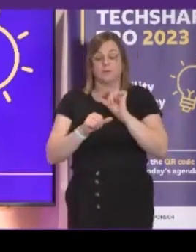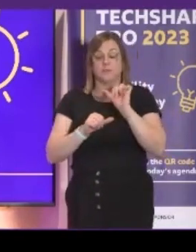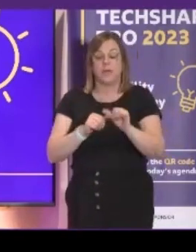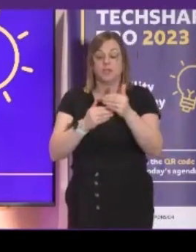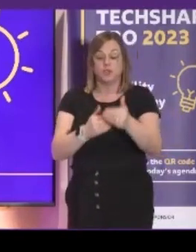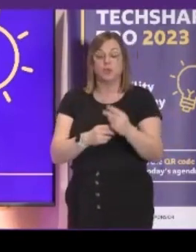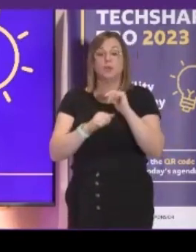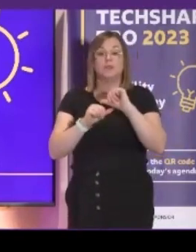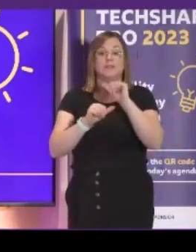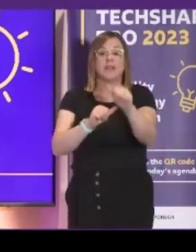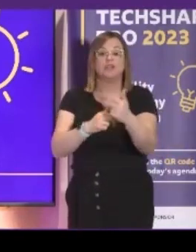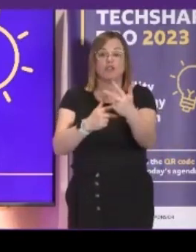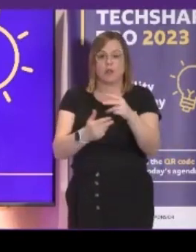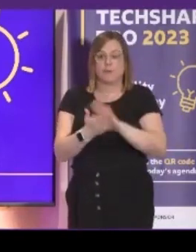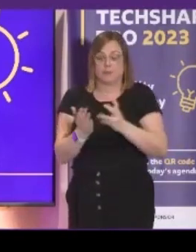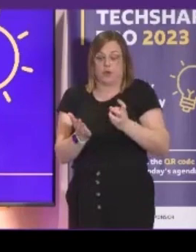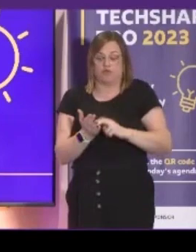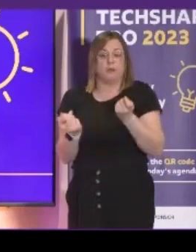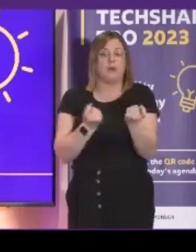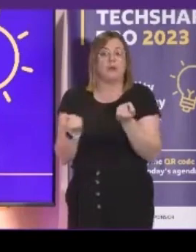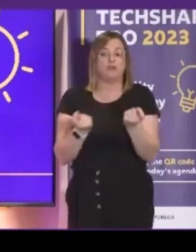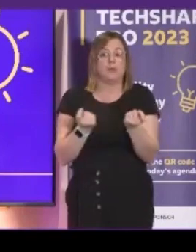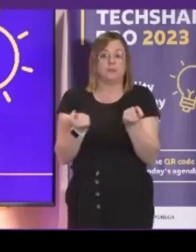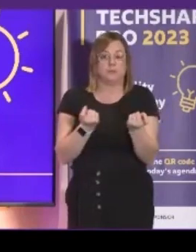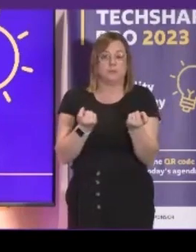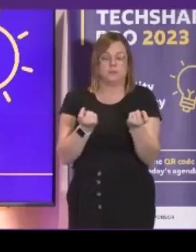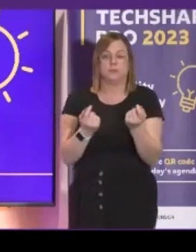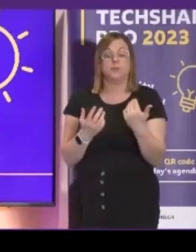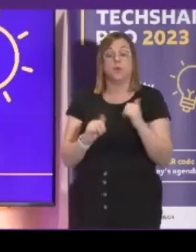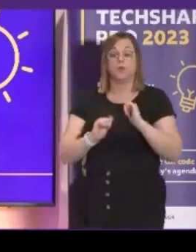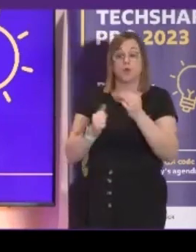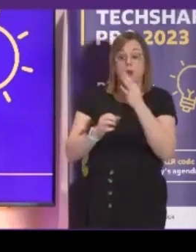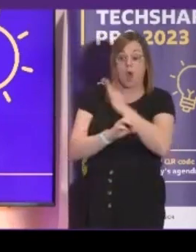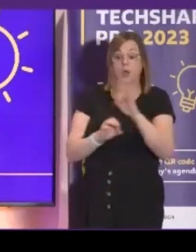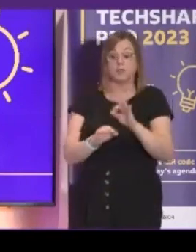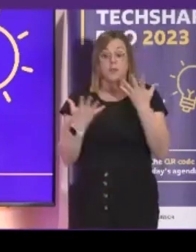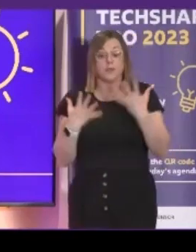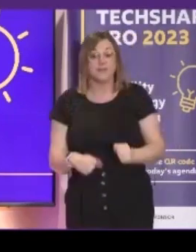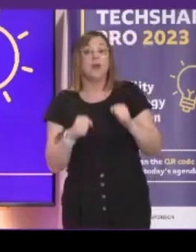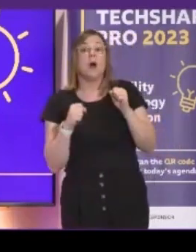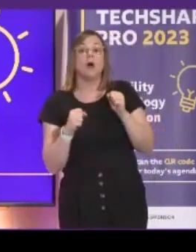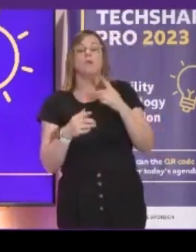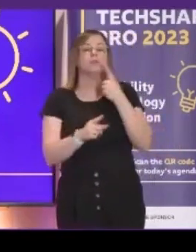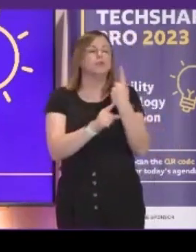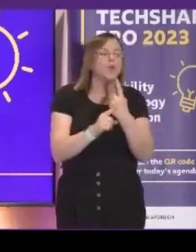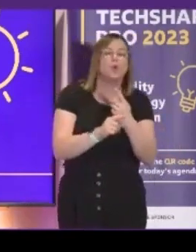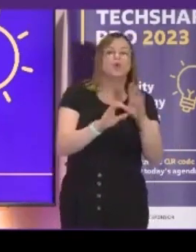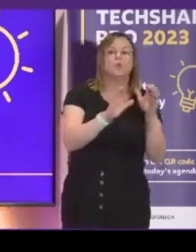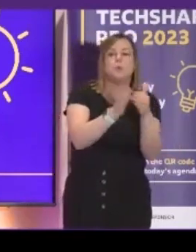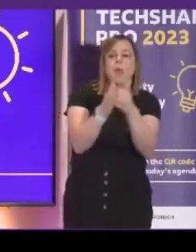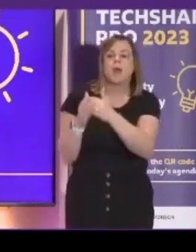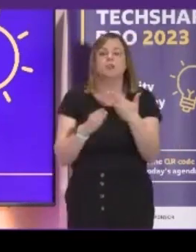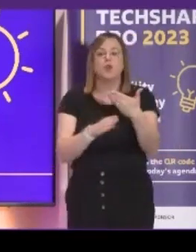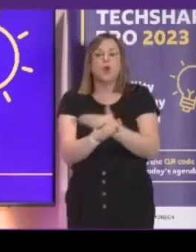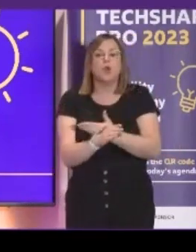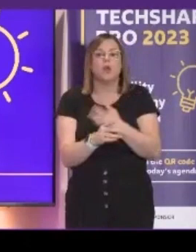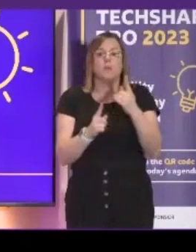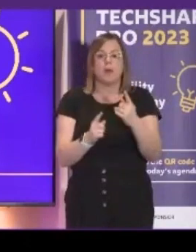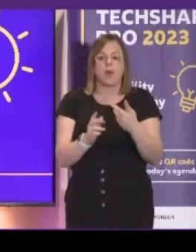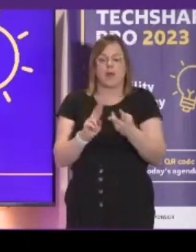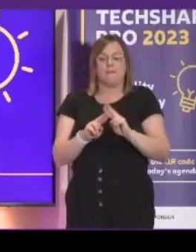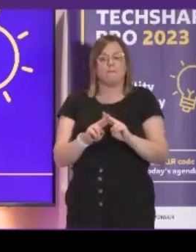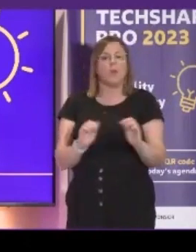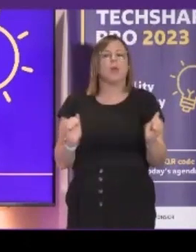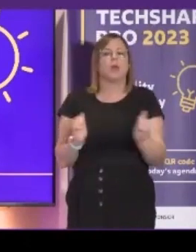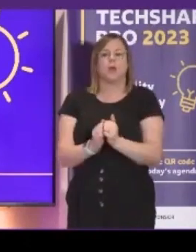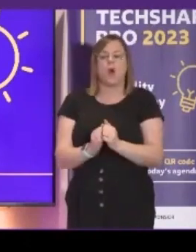three is contract management. So it's great asking for all this upfront and talking to suppliers really early, but if we don't actually contract any of that